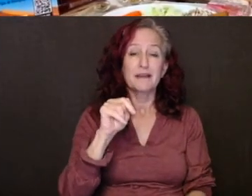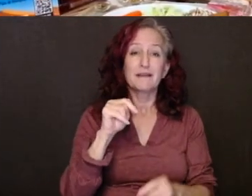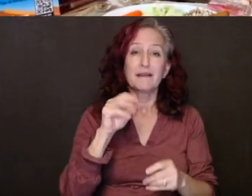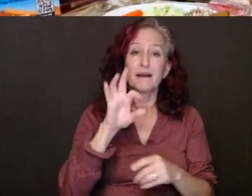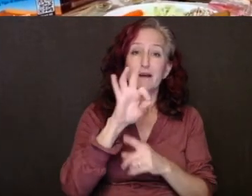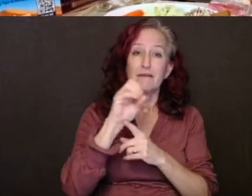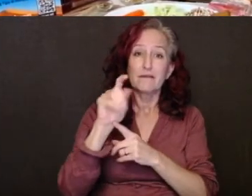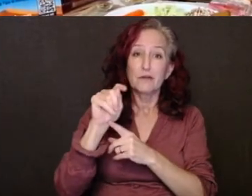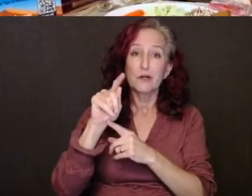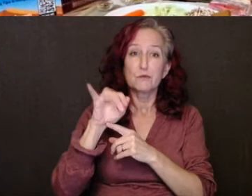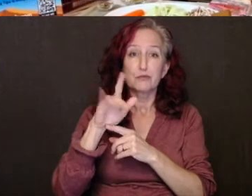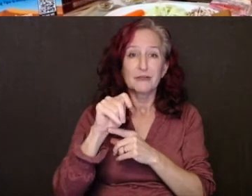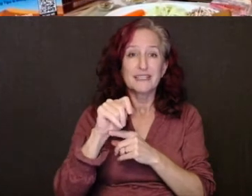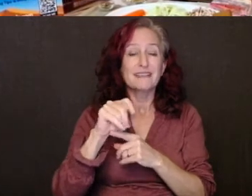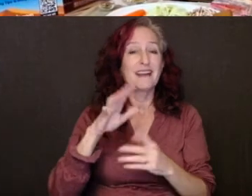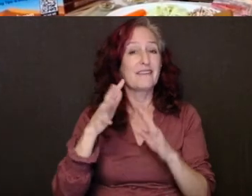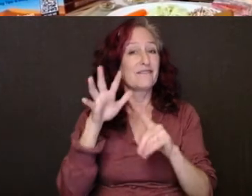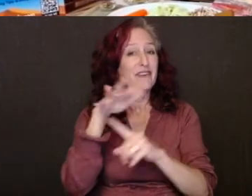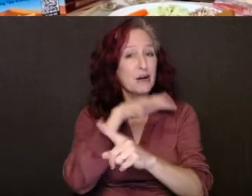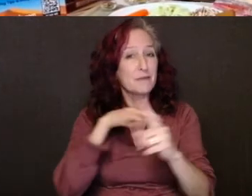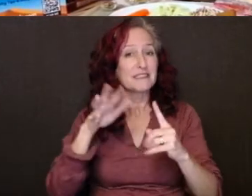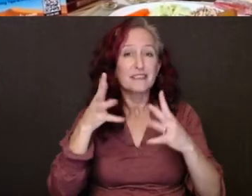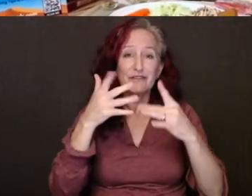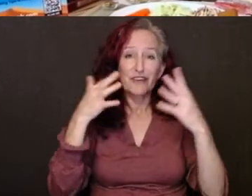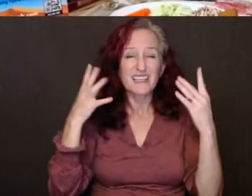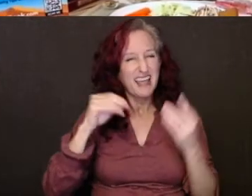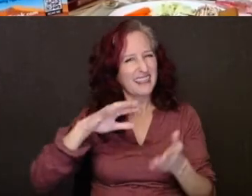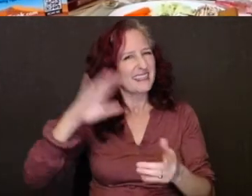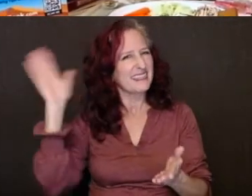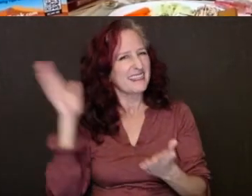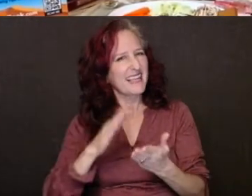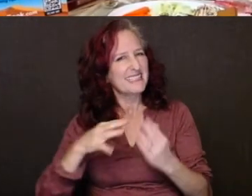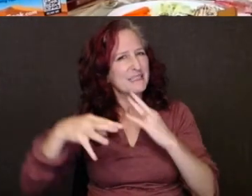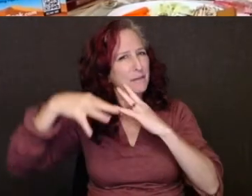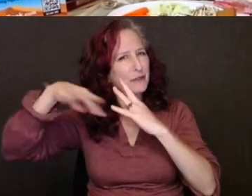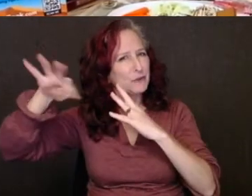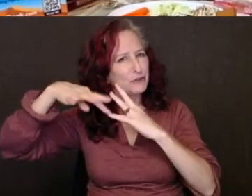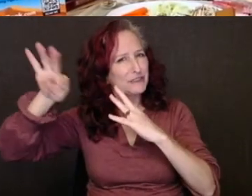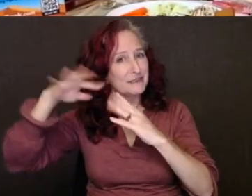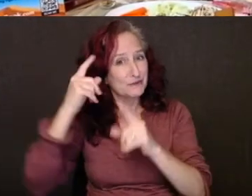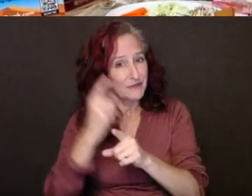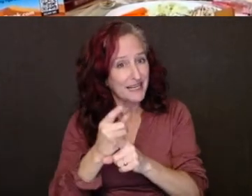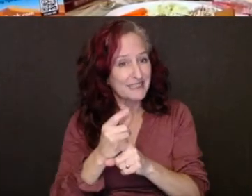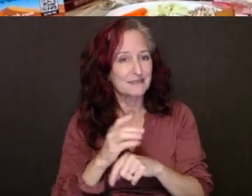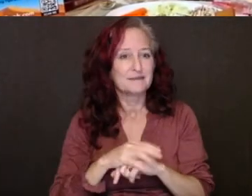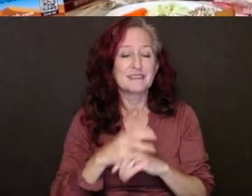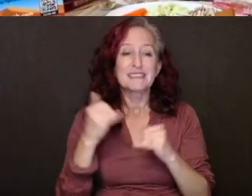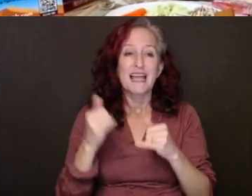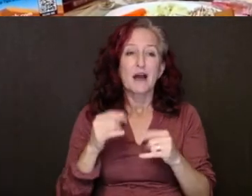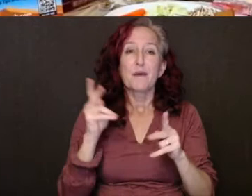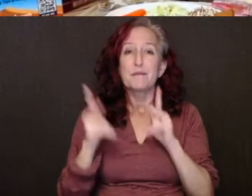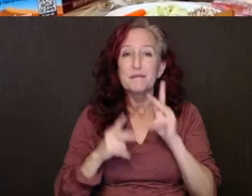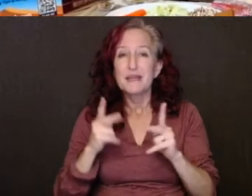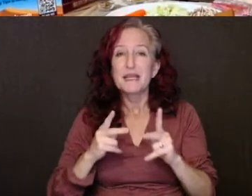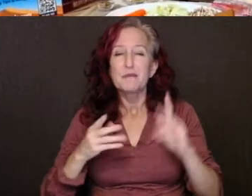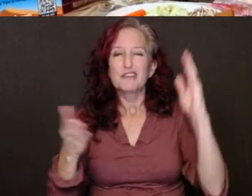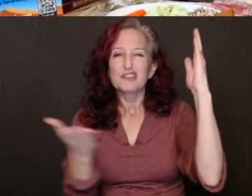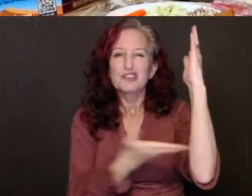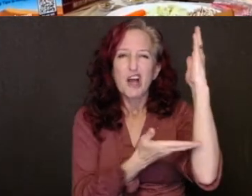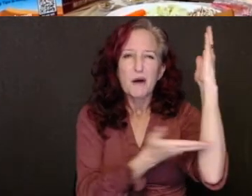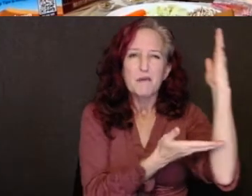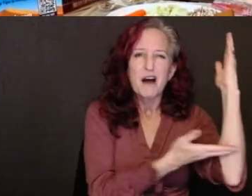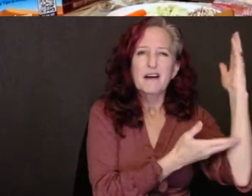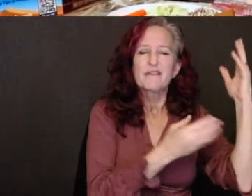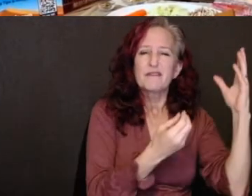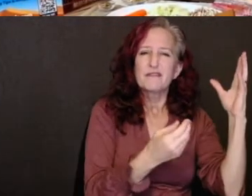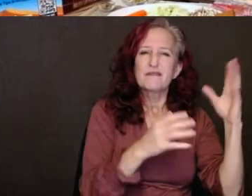Plant-based products available everywhere. And also when you have plant-based product and use a lot of ingredient, basically